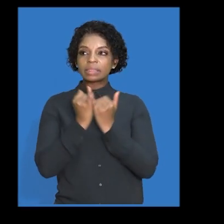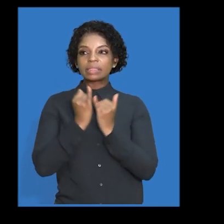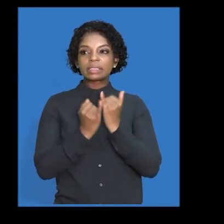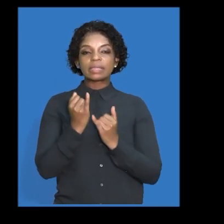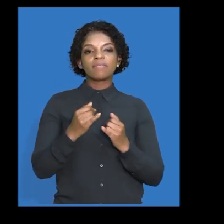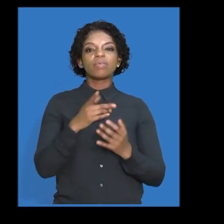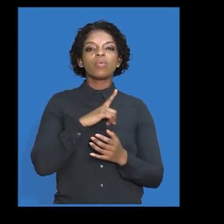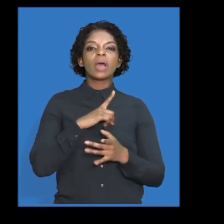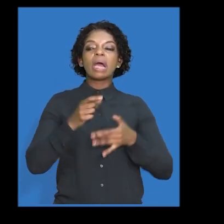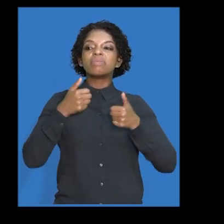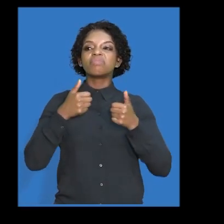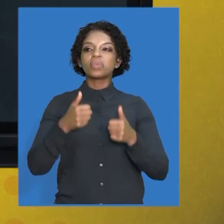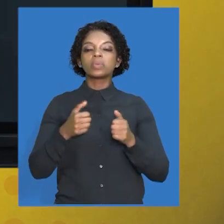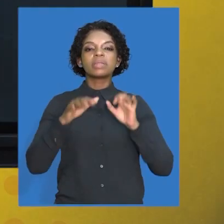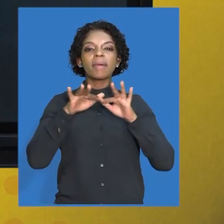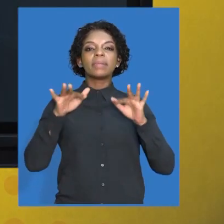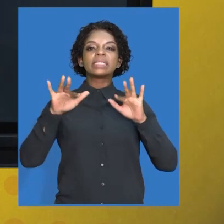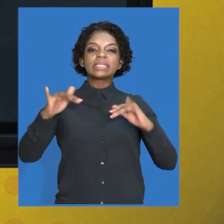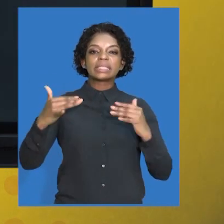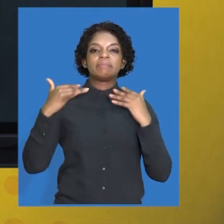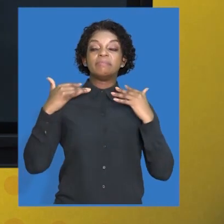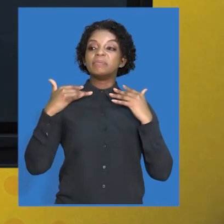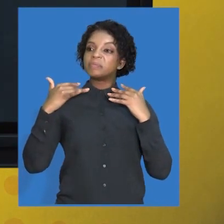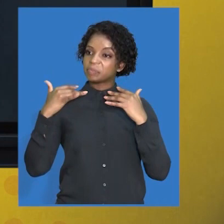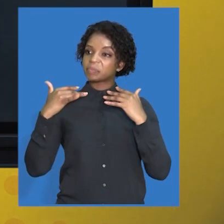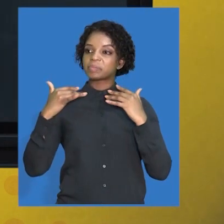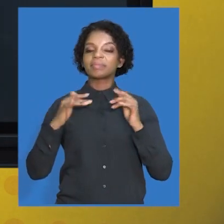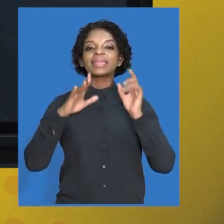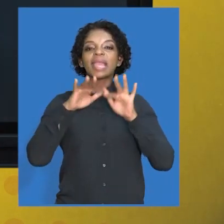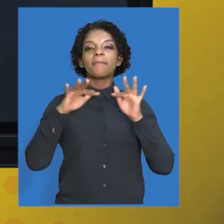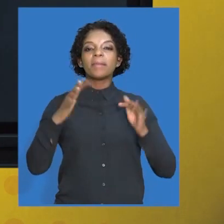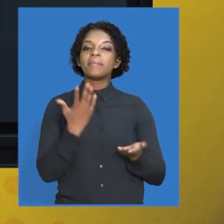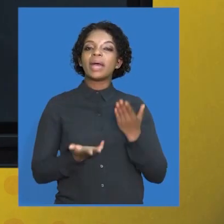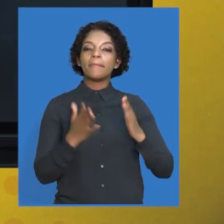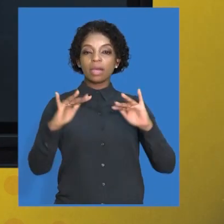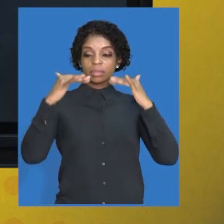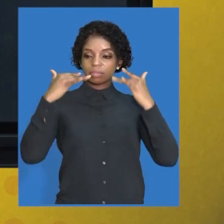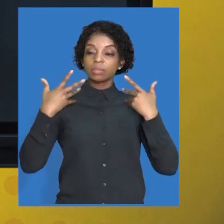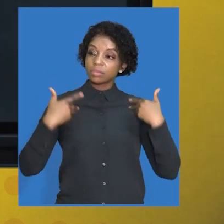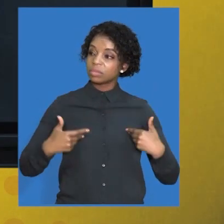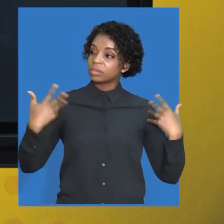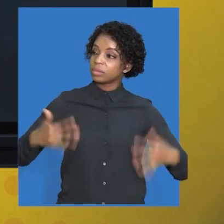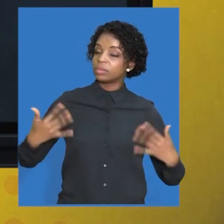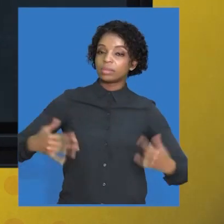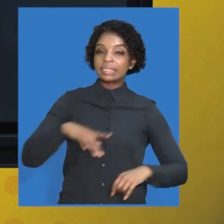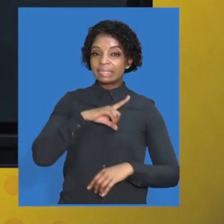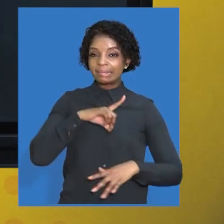improved reputation. So when people can see that we're doing a lot of good for the